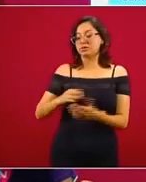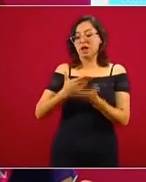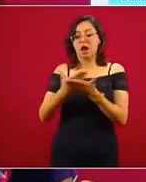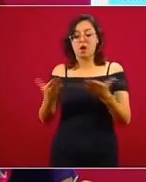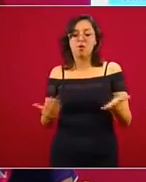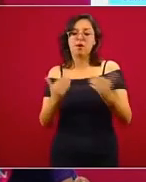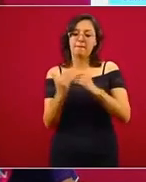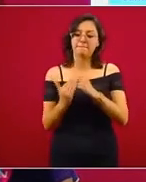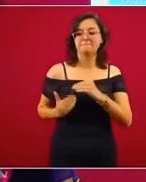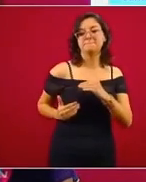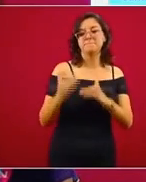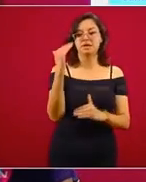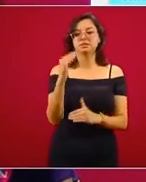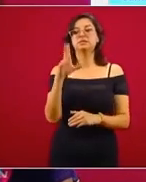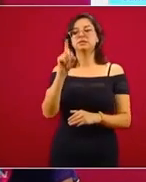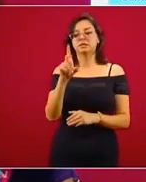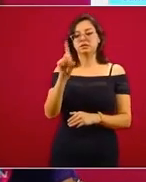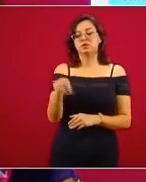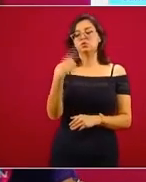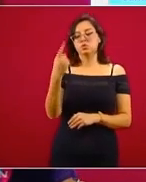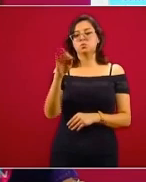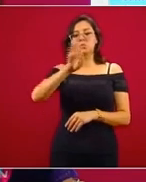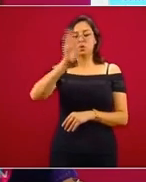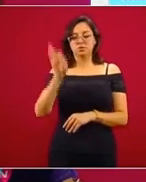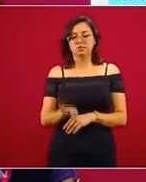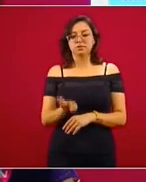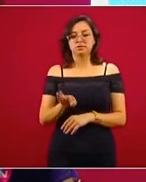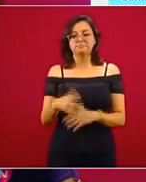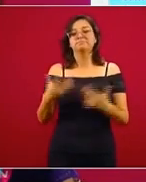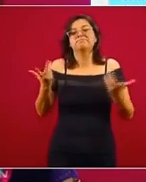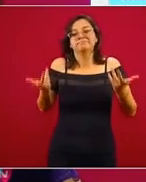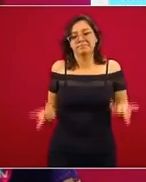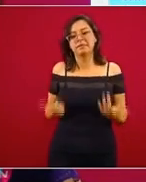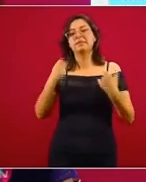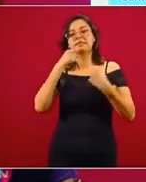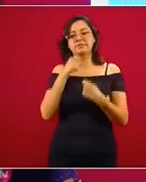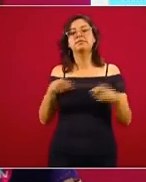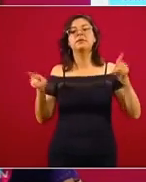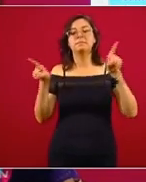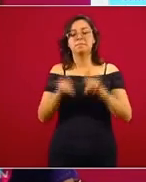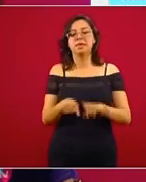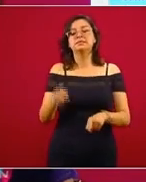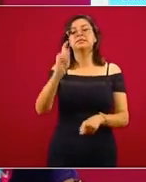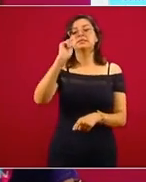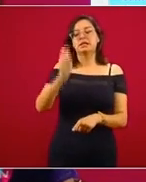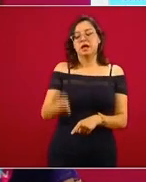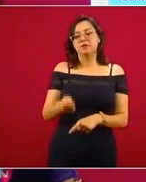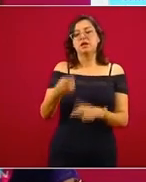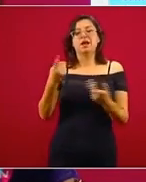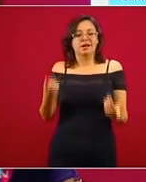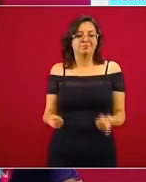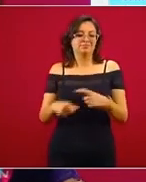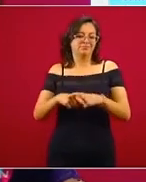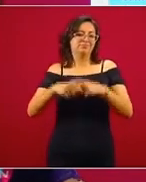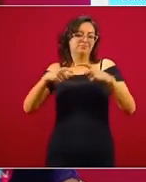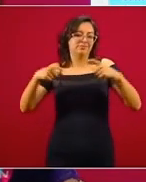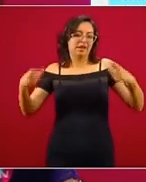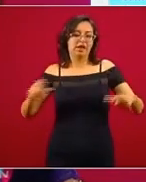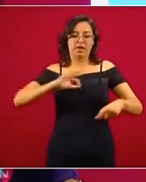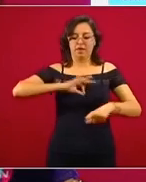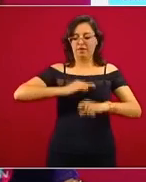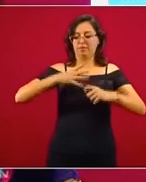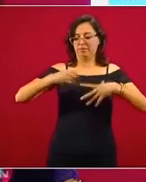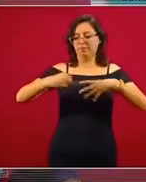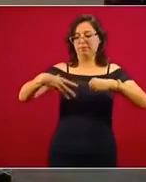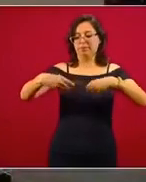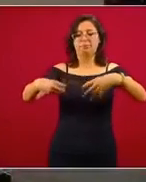rate. We started, when we started presenting this information more than a week ago, we were at a 20% occupancy